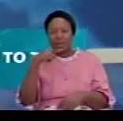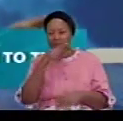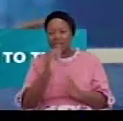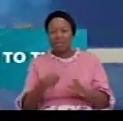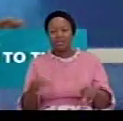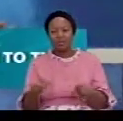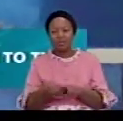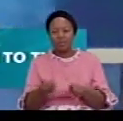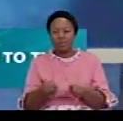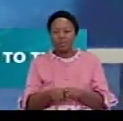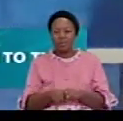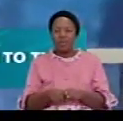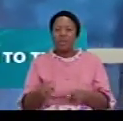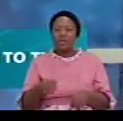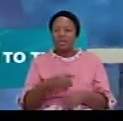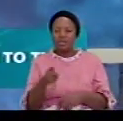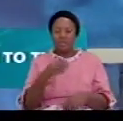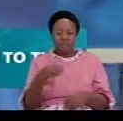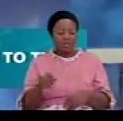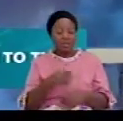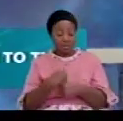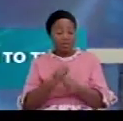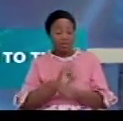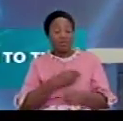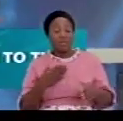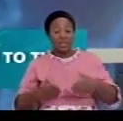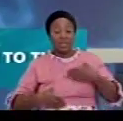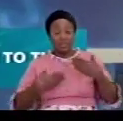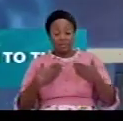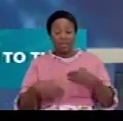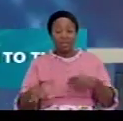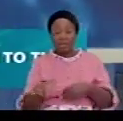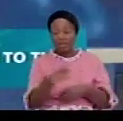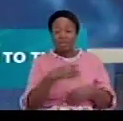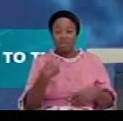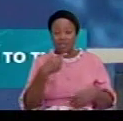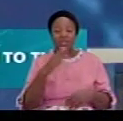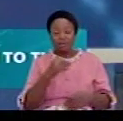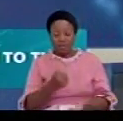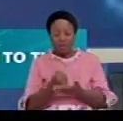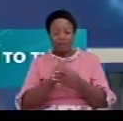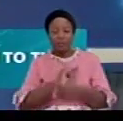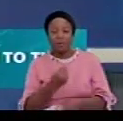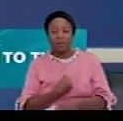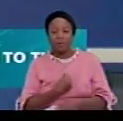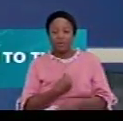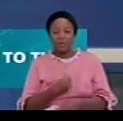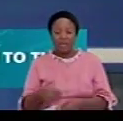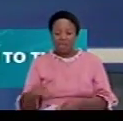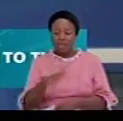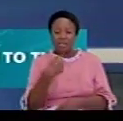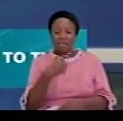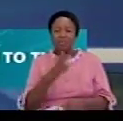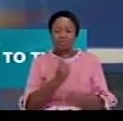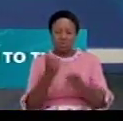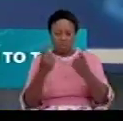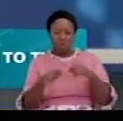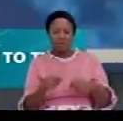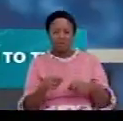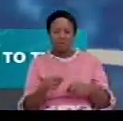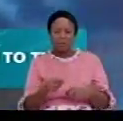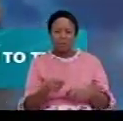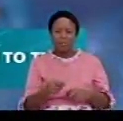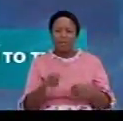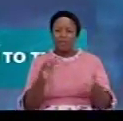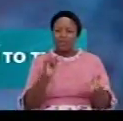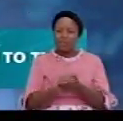They say they'll make us happy. They say they will help us. They say, just come. There's that